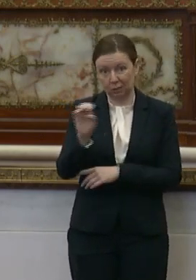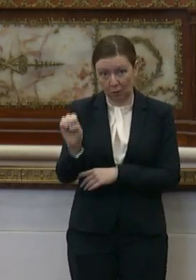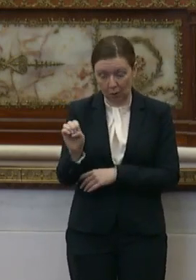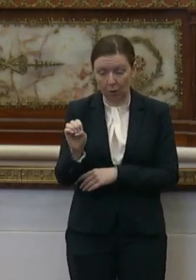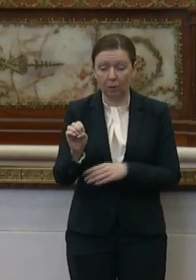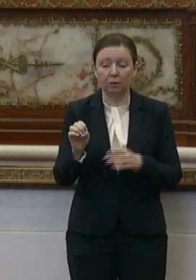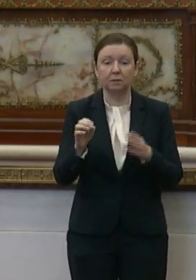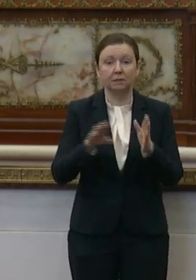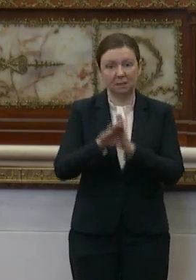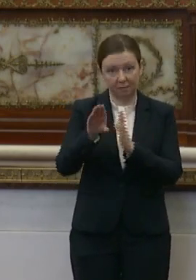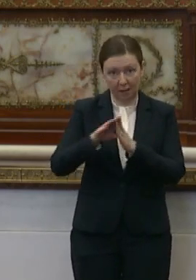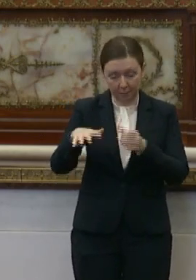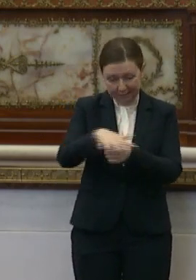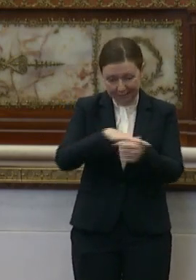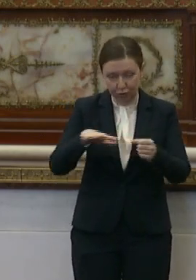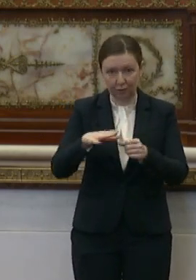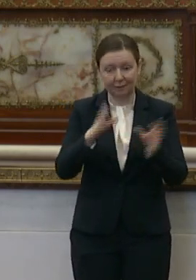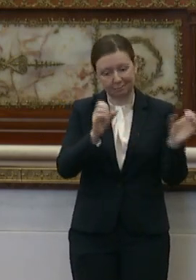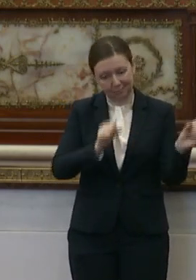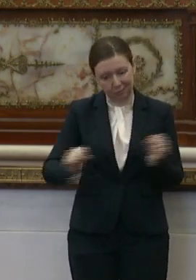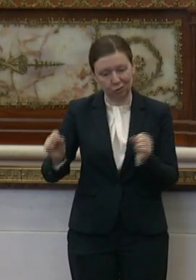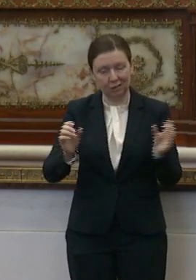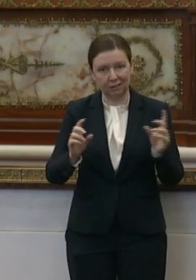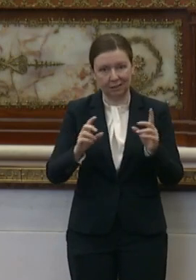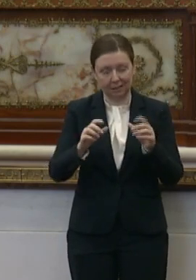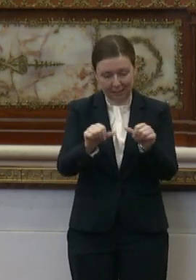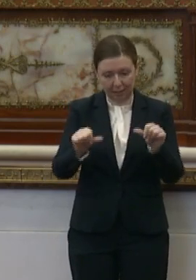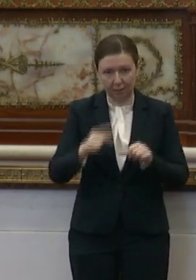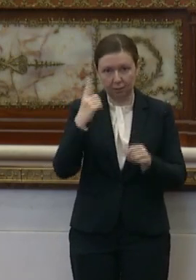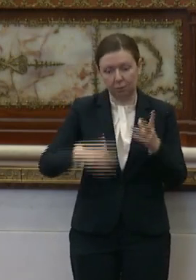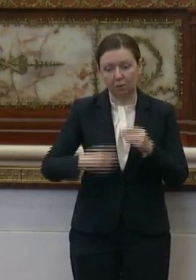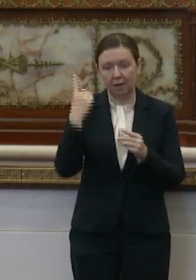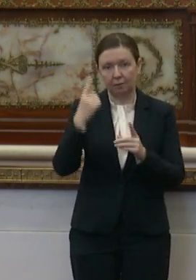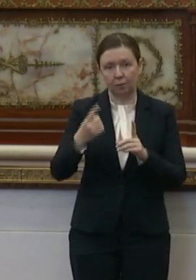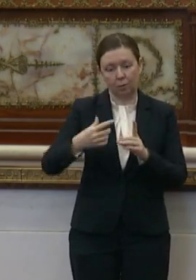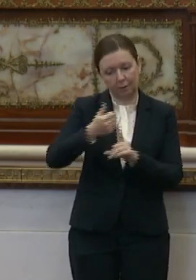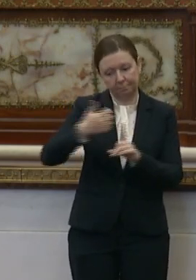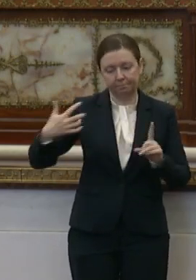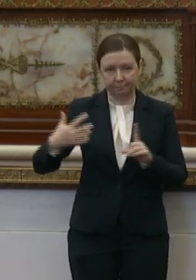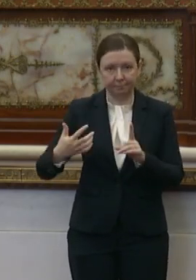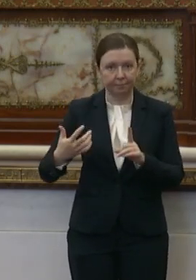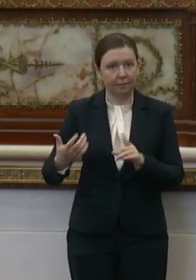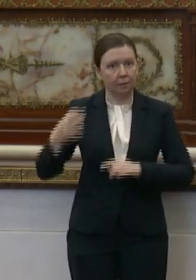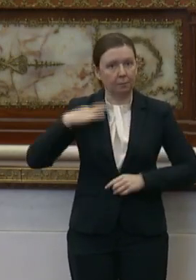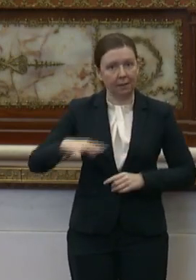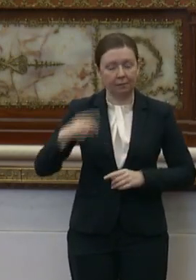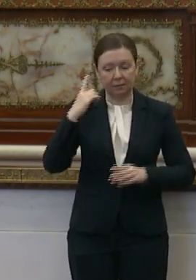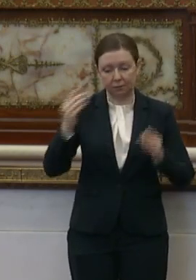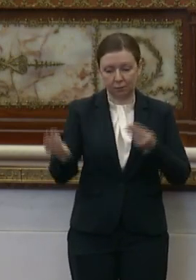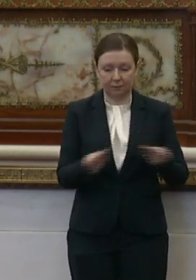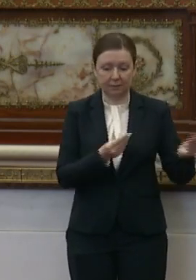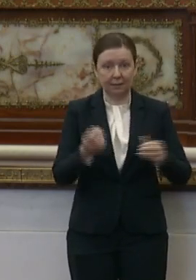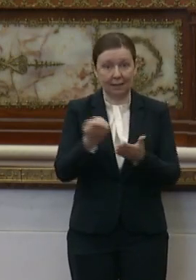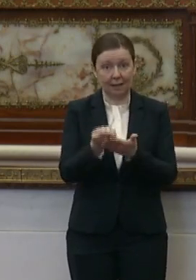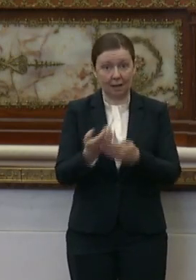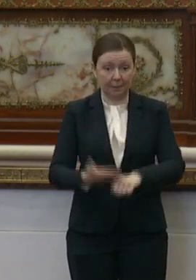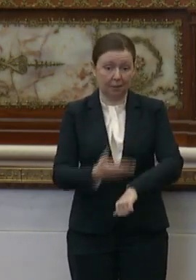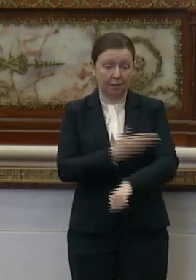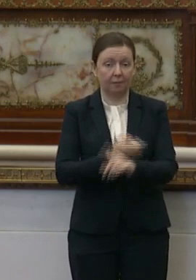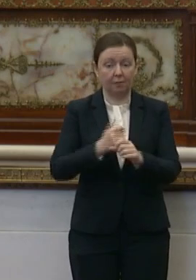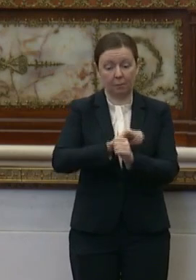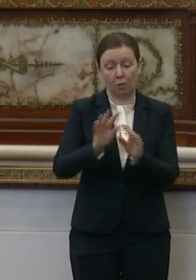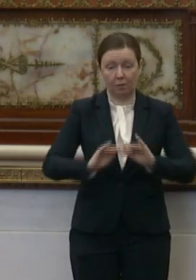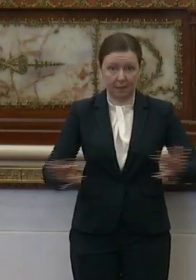District, and Strategic Development Area, to provide for additional extensions of certain benefits for the purpose of facilitating economic recovery from the